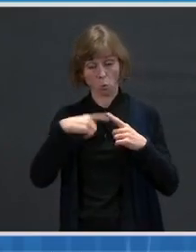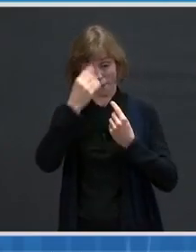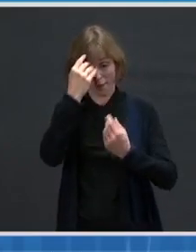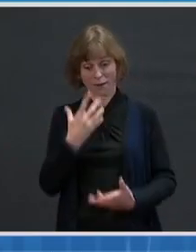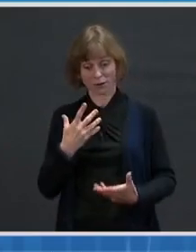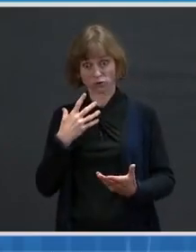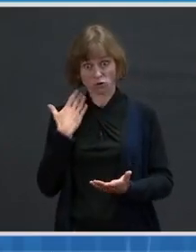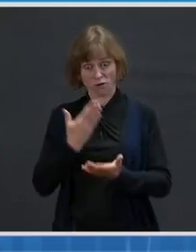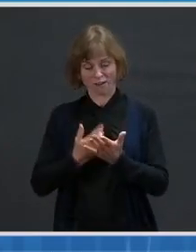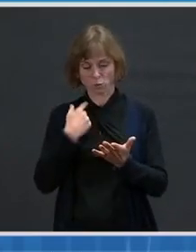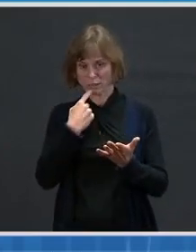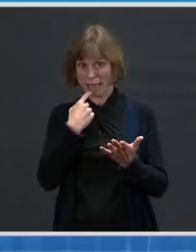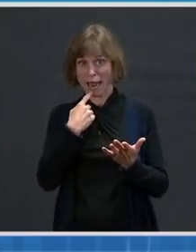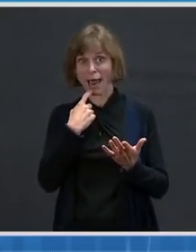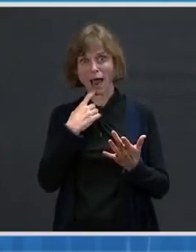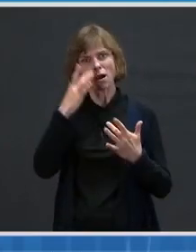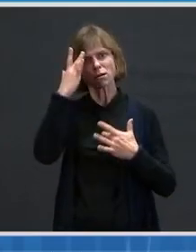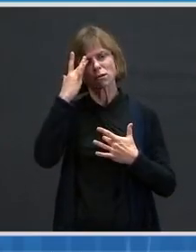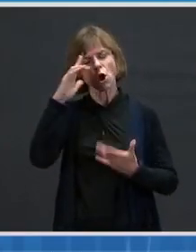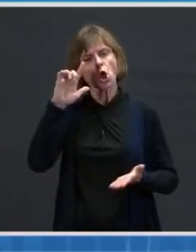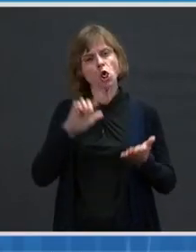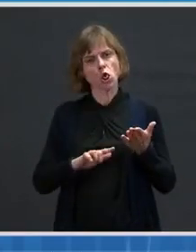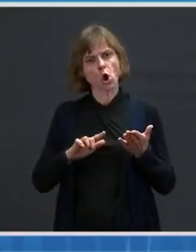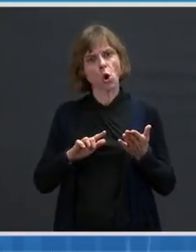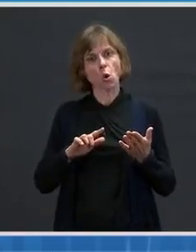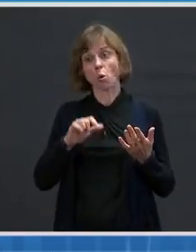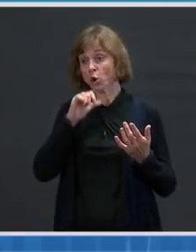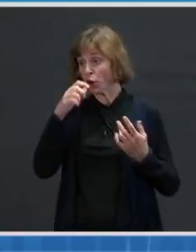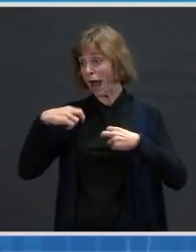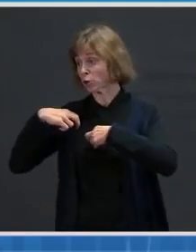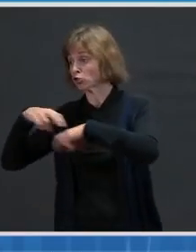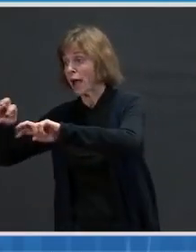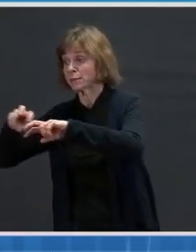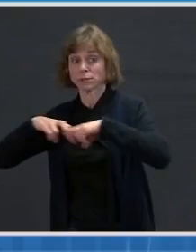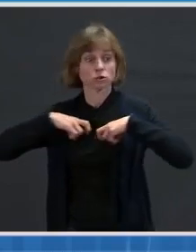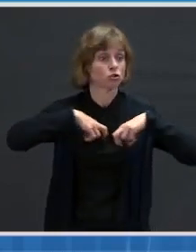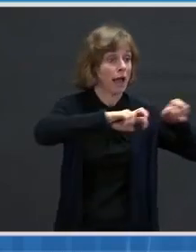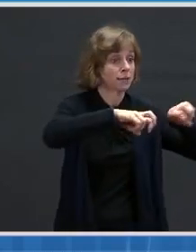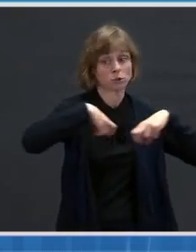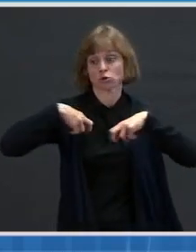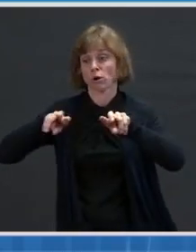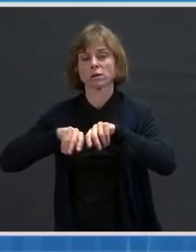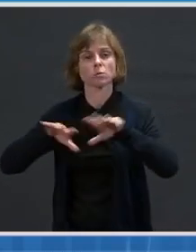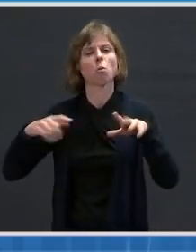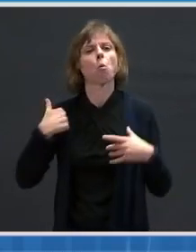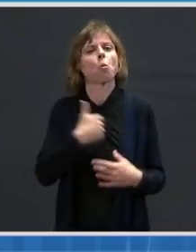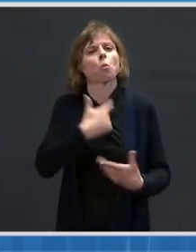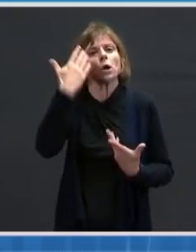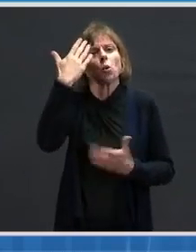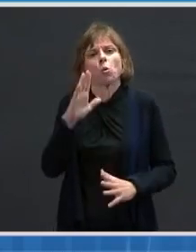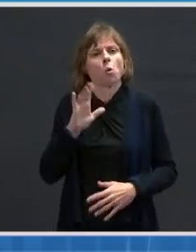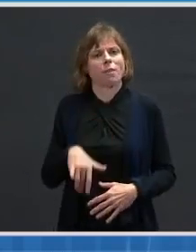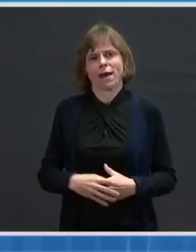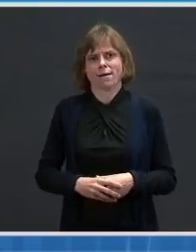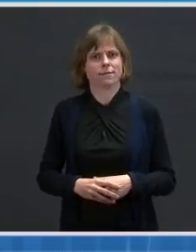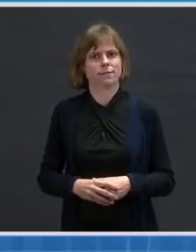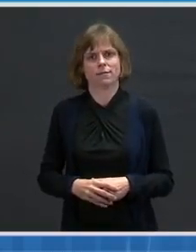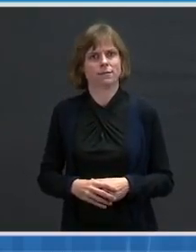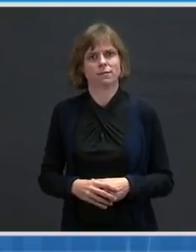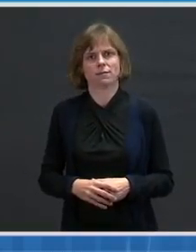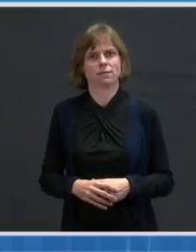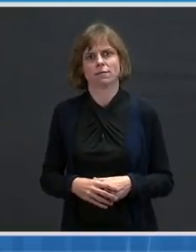is quite low and you're not transmitting it, we don't know that now. And for that reason, we want to make sure that